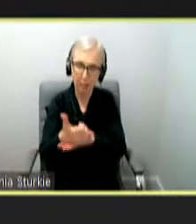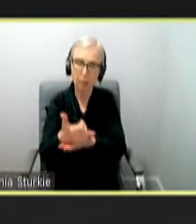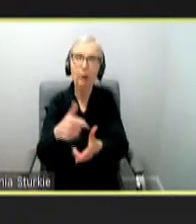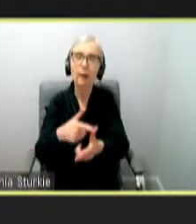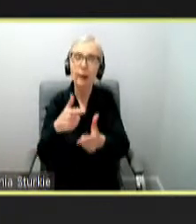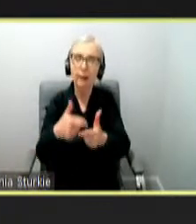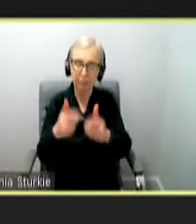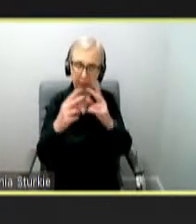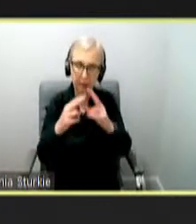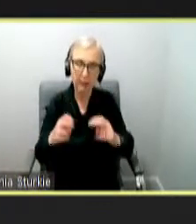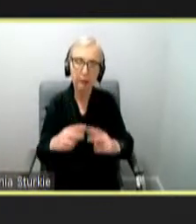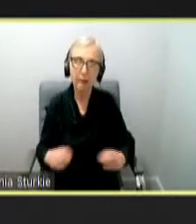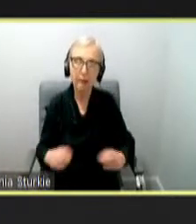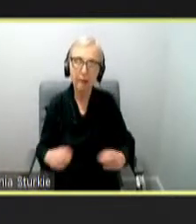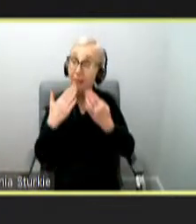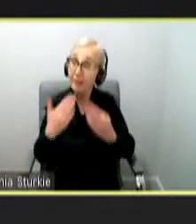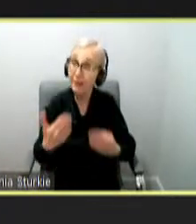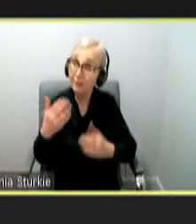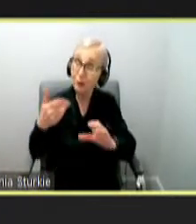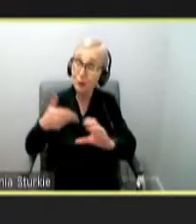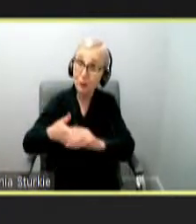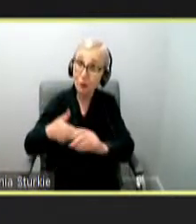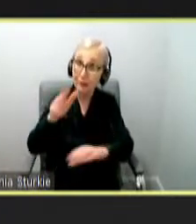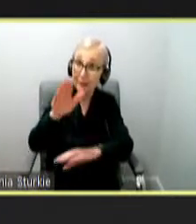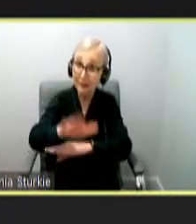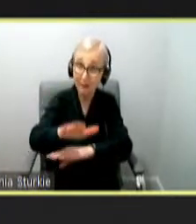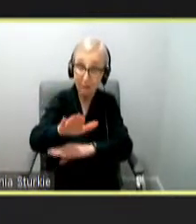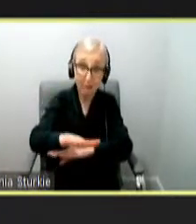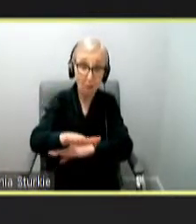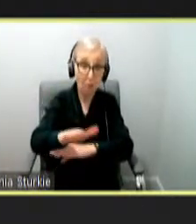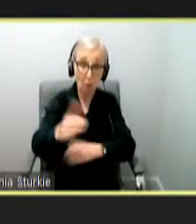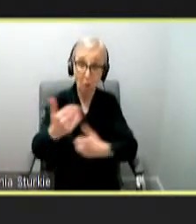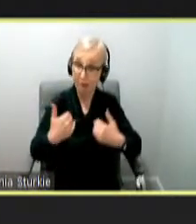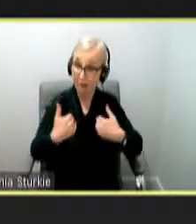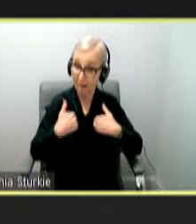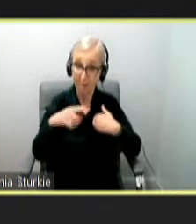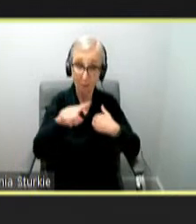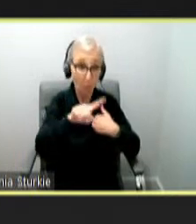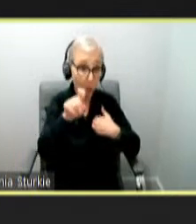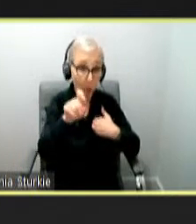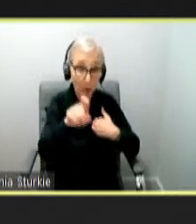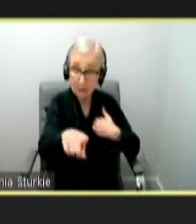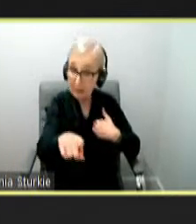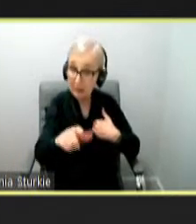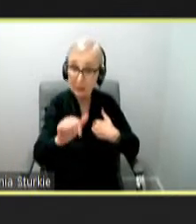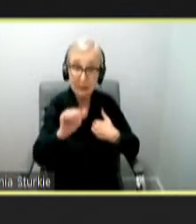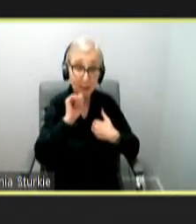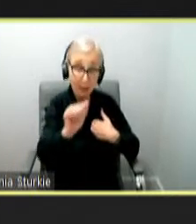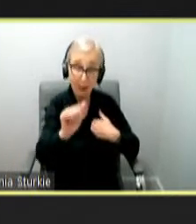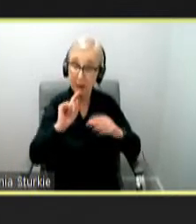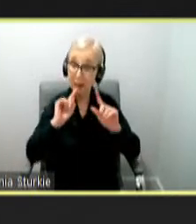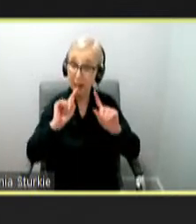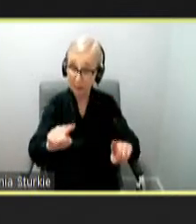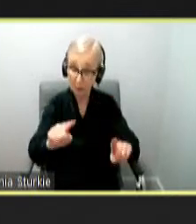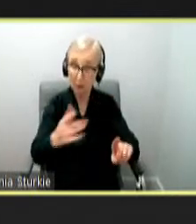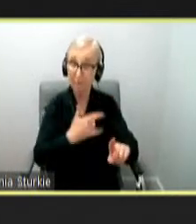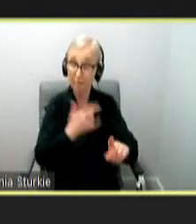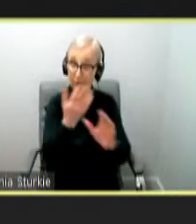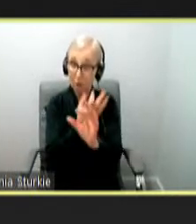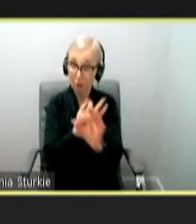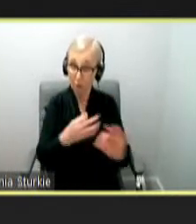All right, thank you everyone for joining us this afternoon. If there are any questions that you have after we wrap here, please feel free to email us